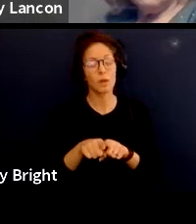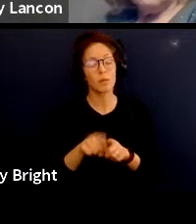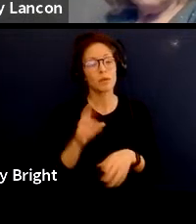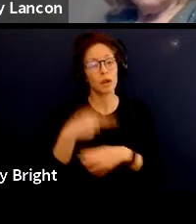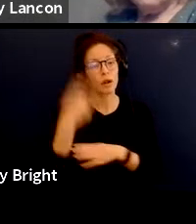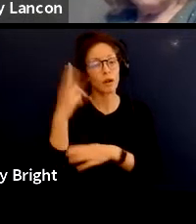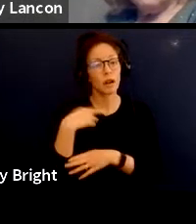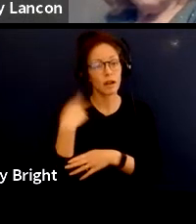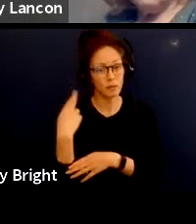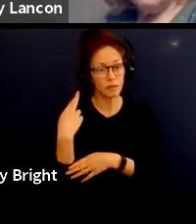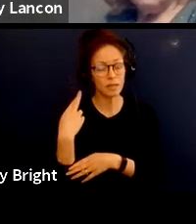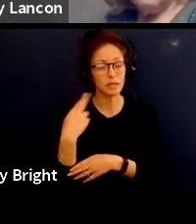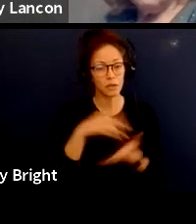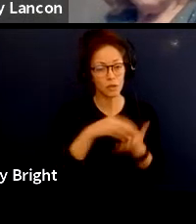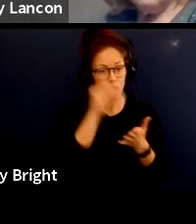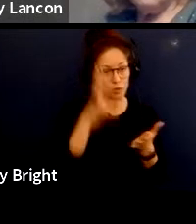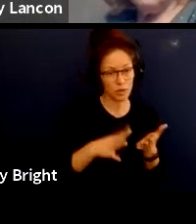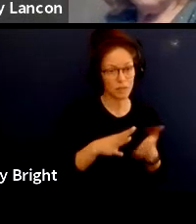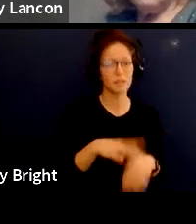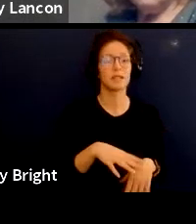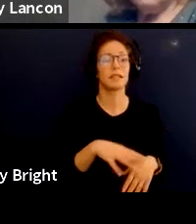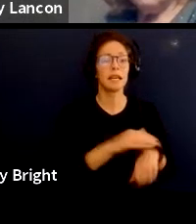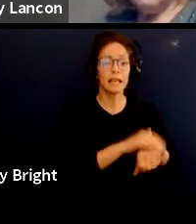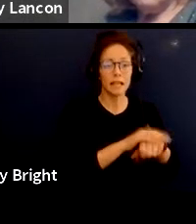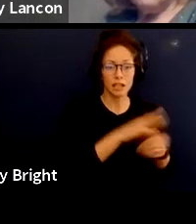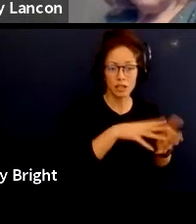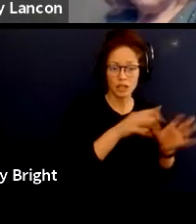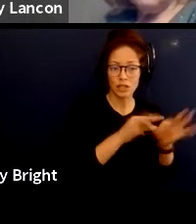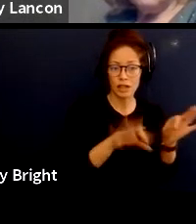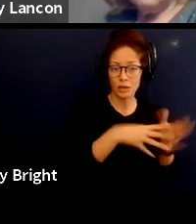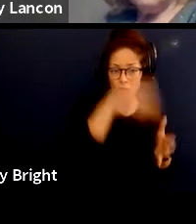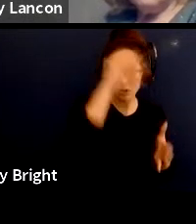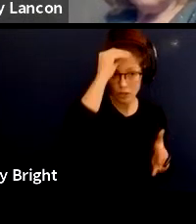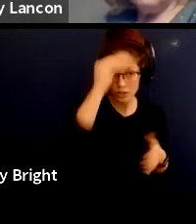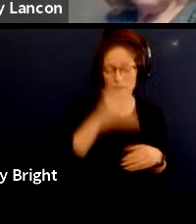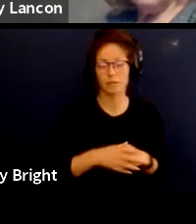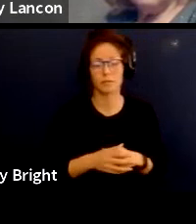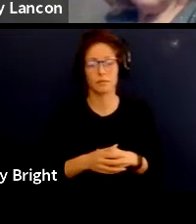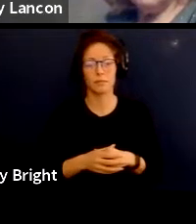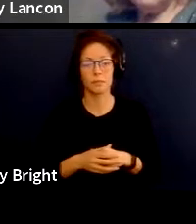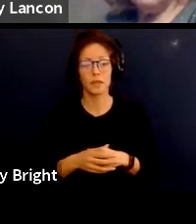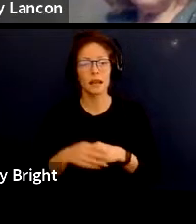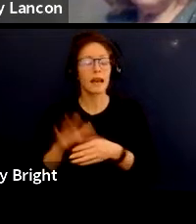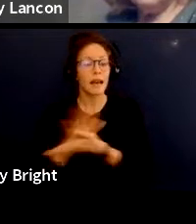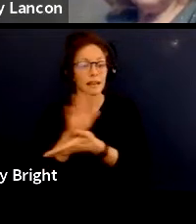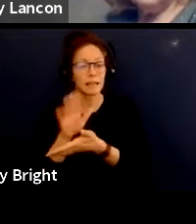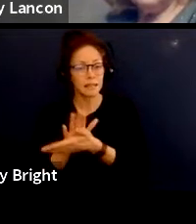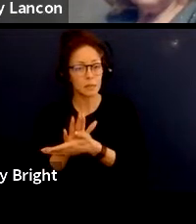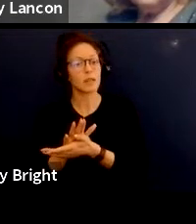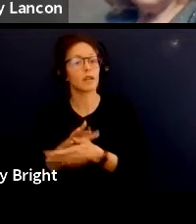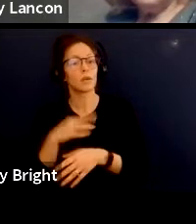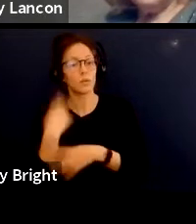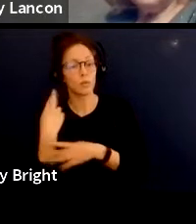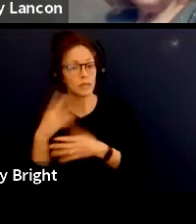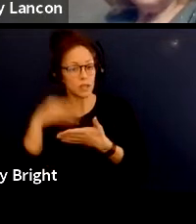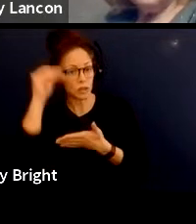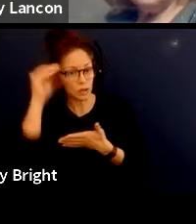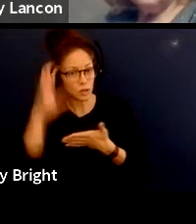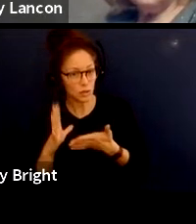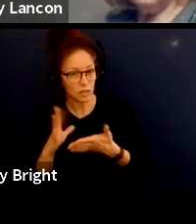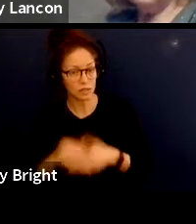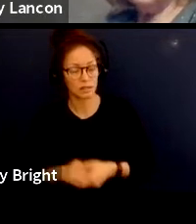our English language learners, special services students, academically at-risk students. Hybrid learning is not an